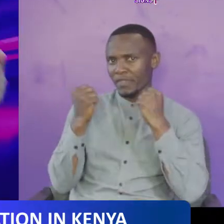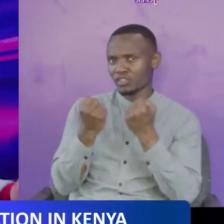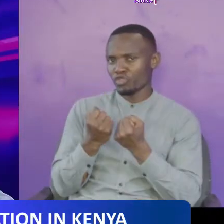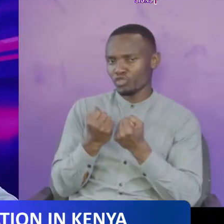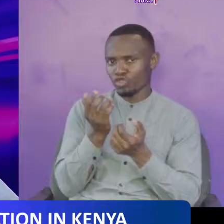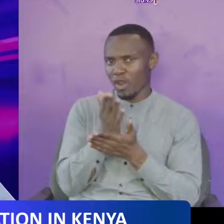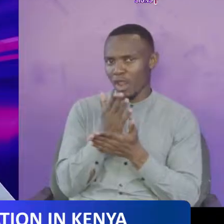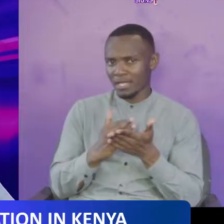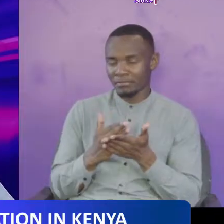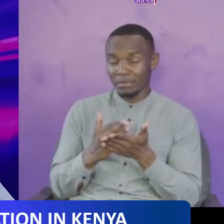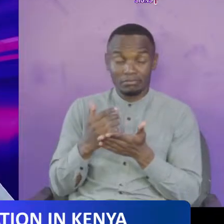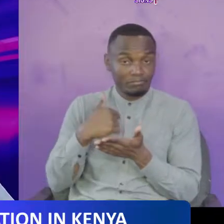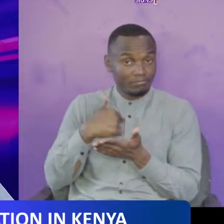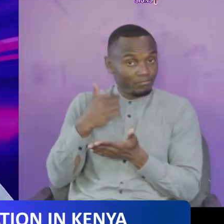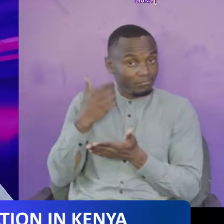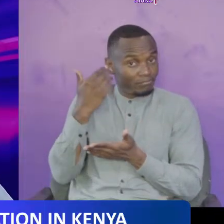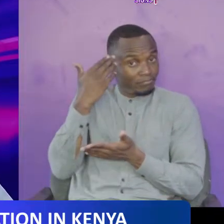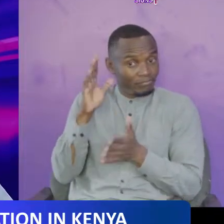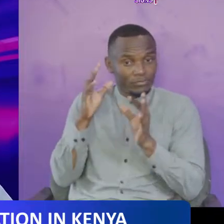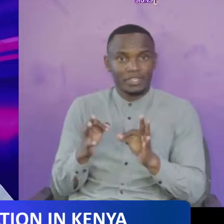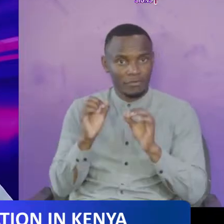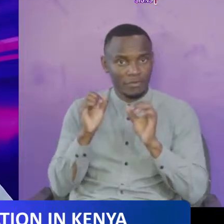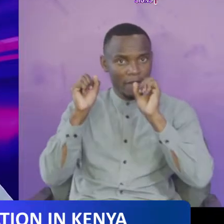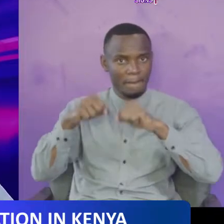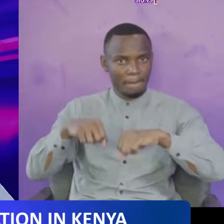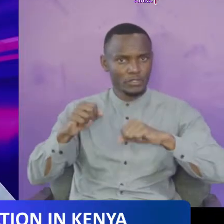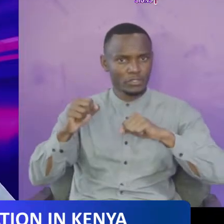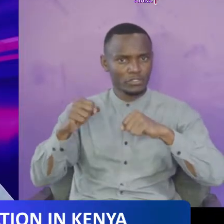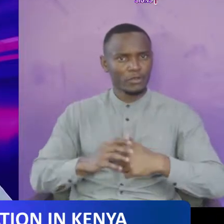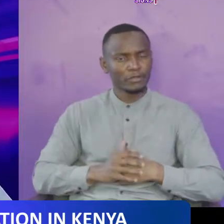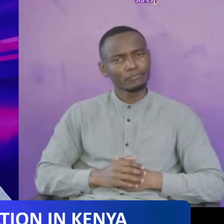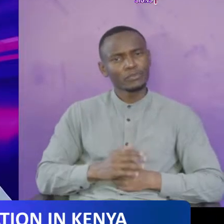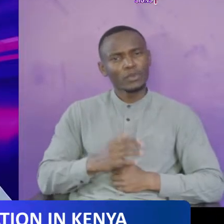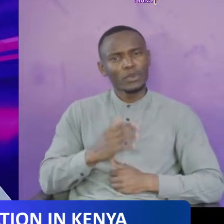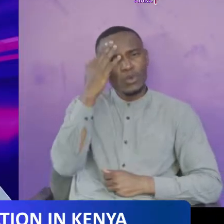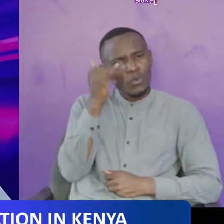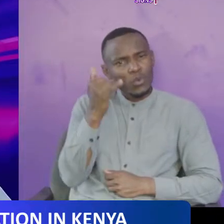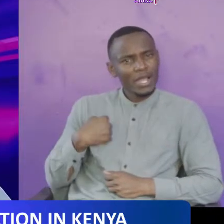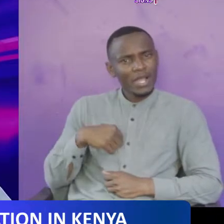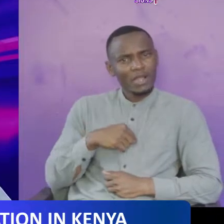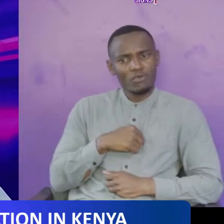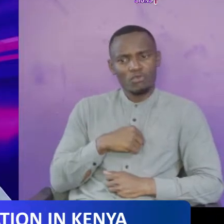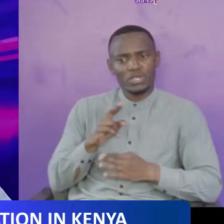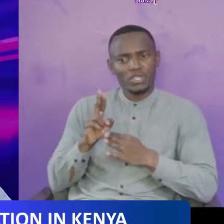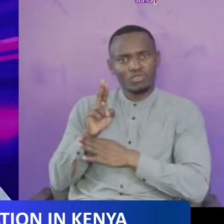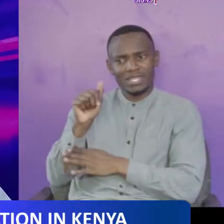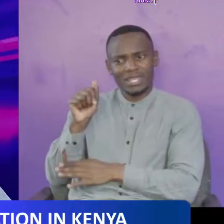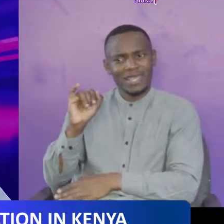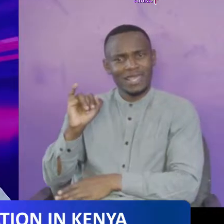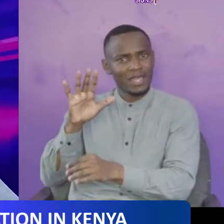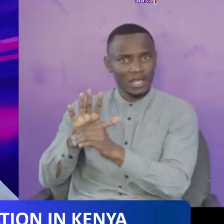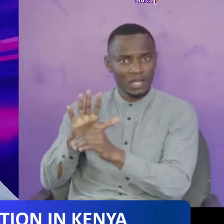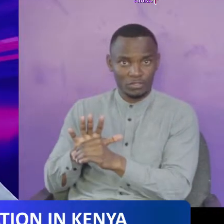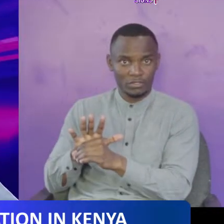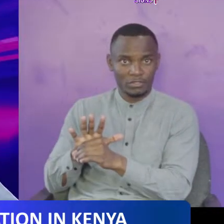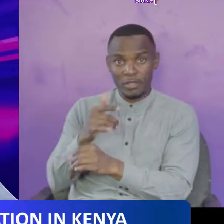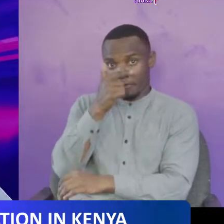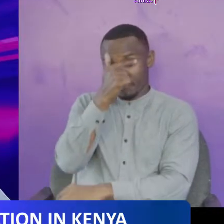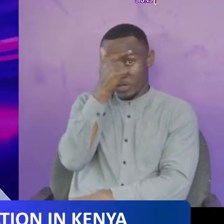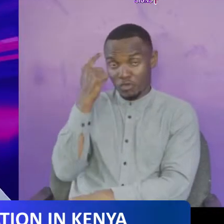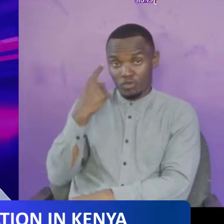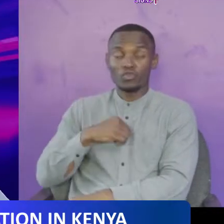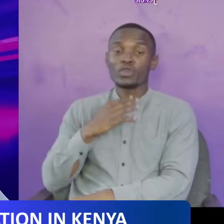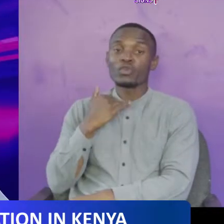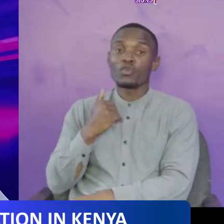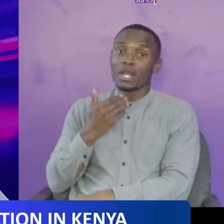possible. Because why are we going to artificial intelligence? We are going to artificial intelligence to search for answers that probably we do not